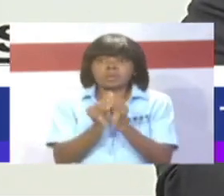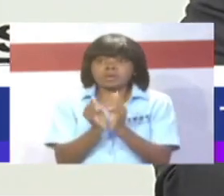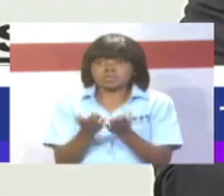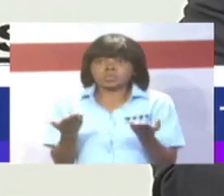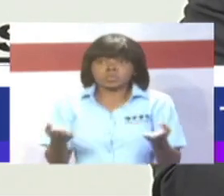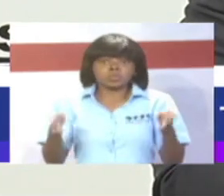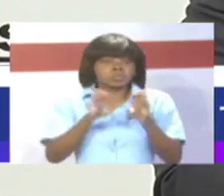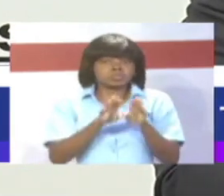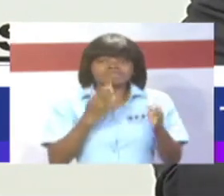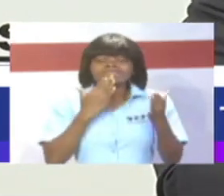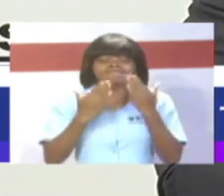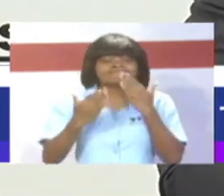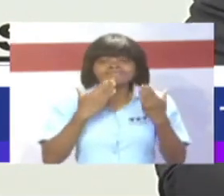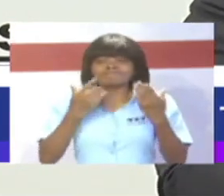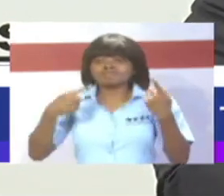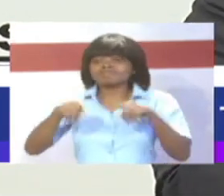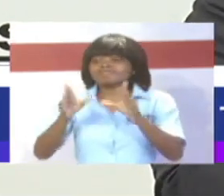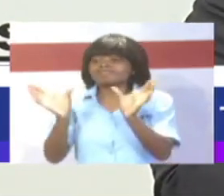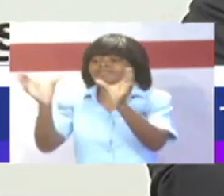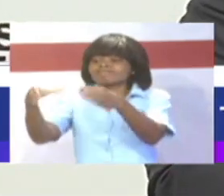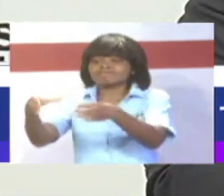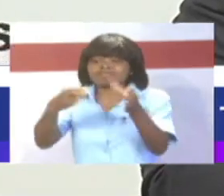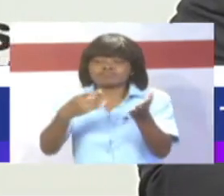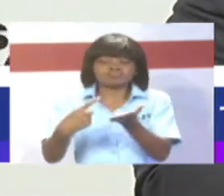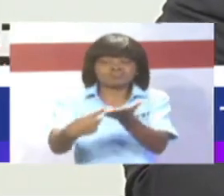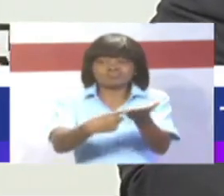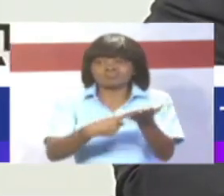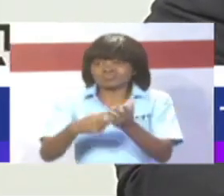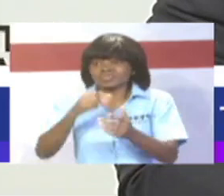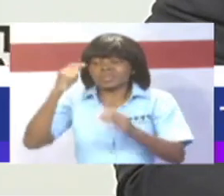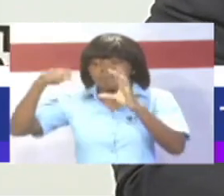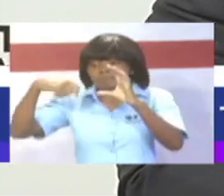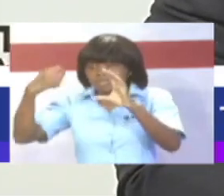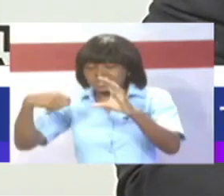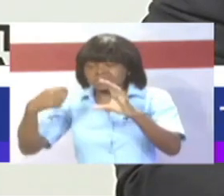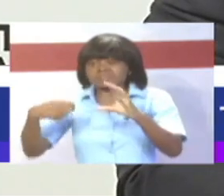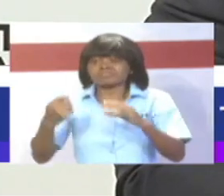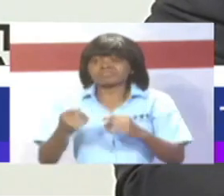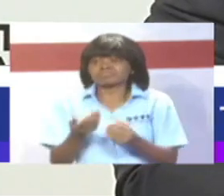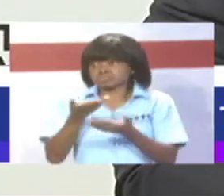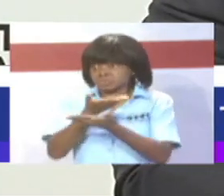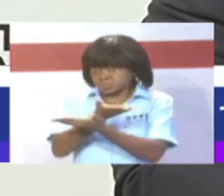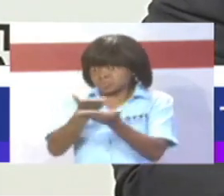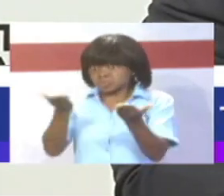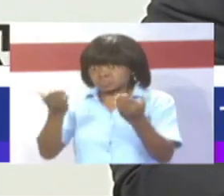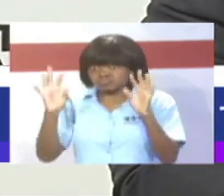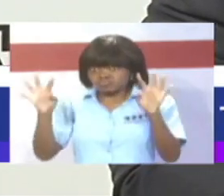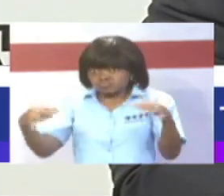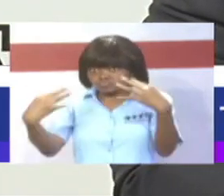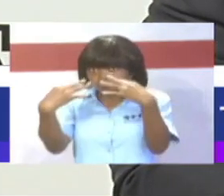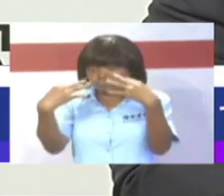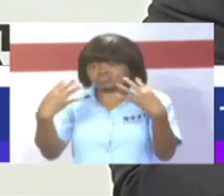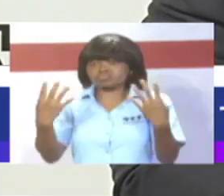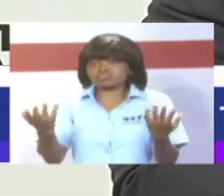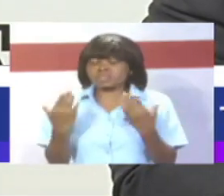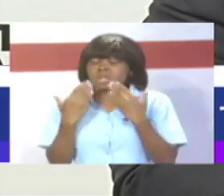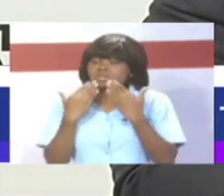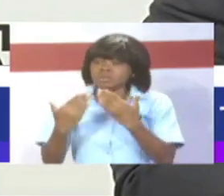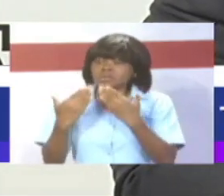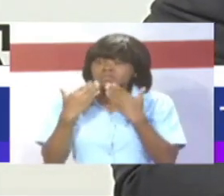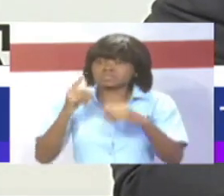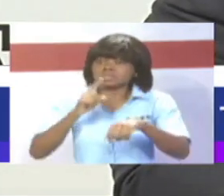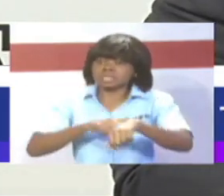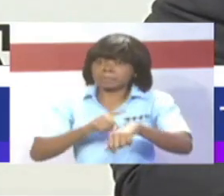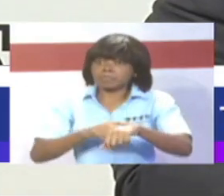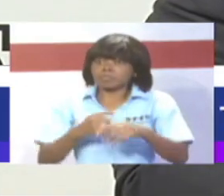media representatives, and you, our viewing and listening public, for sharing your time with us this morning. I also want to remind the population